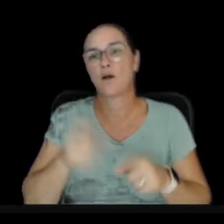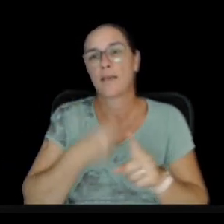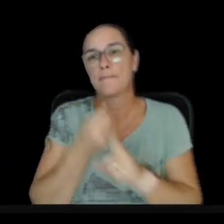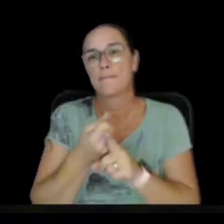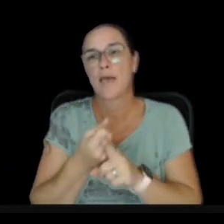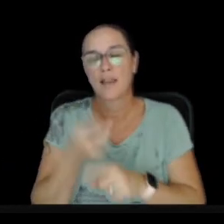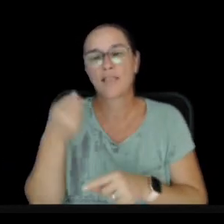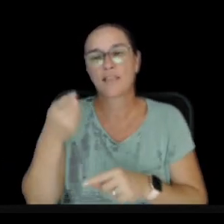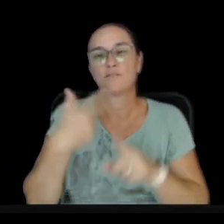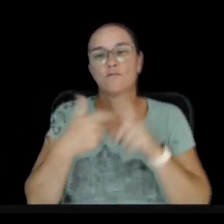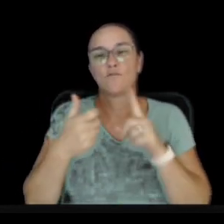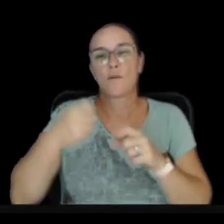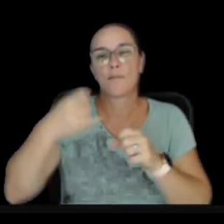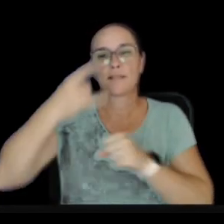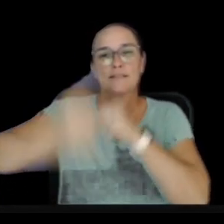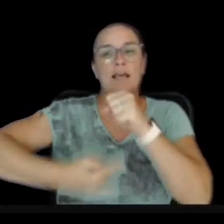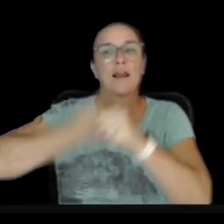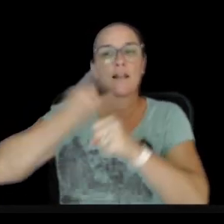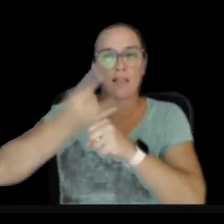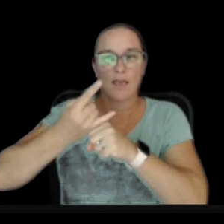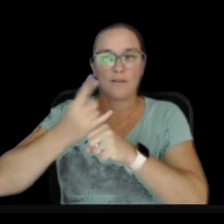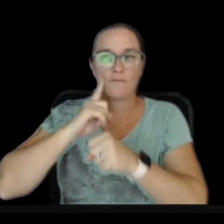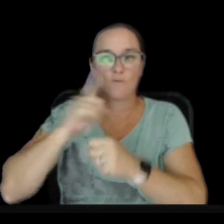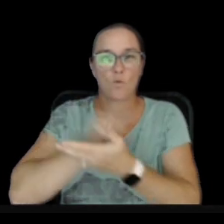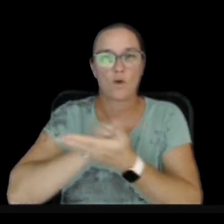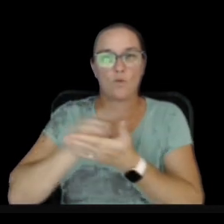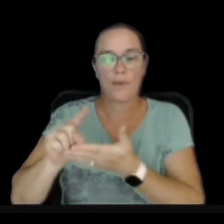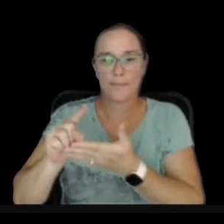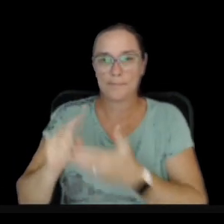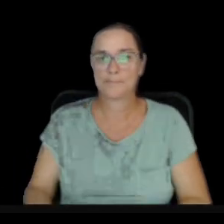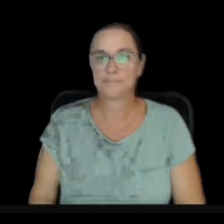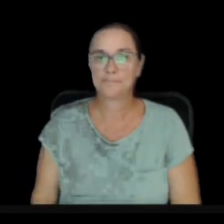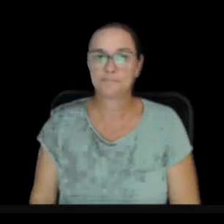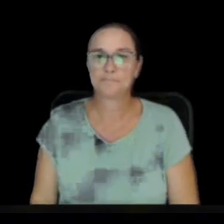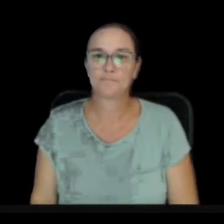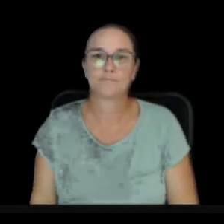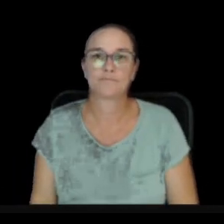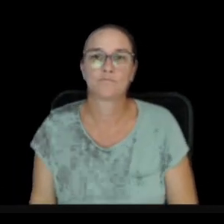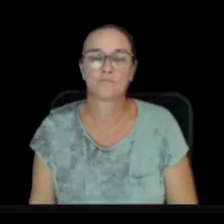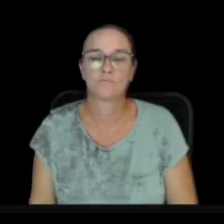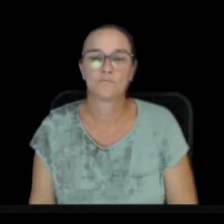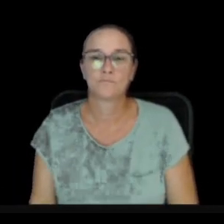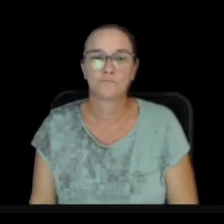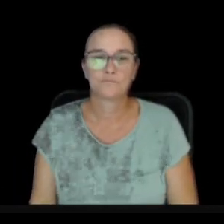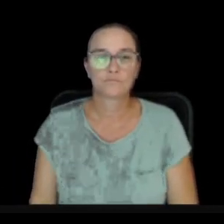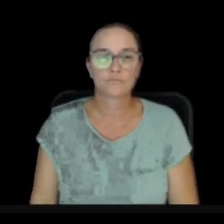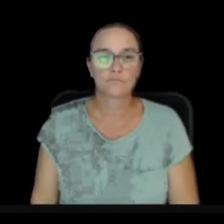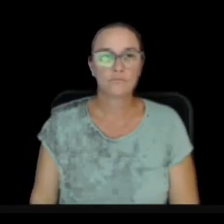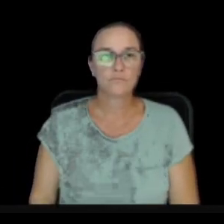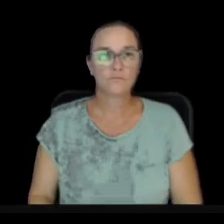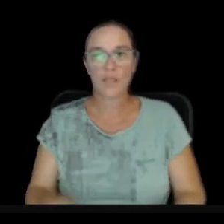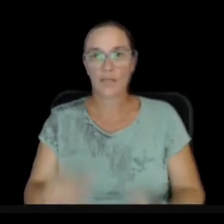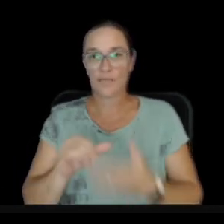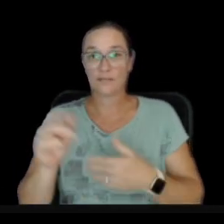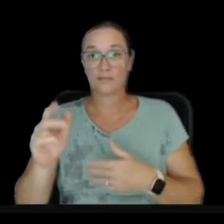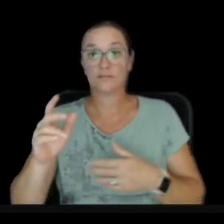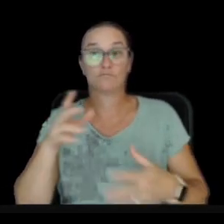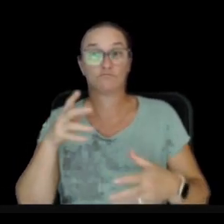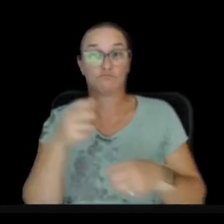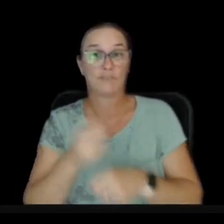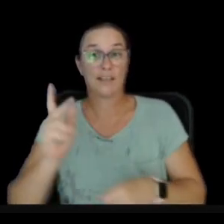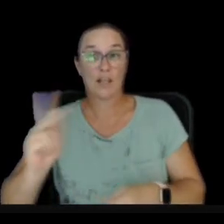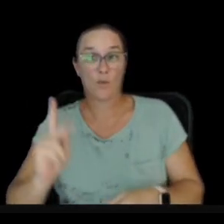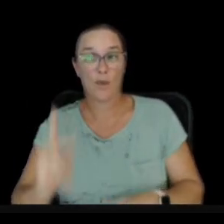satellite from this past week, just to show. Yeah, so that is Kīlauea, and Mauna Loa